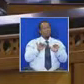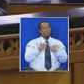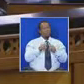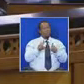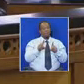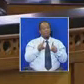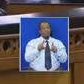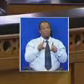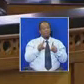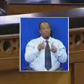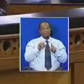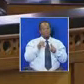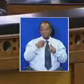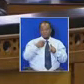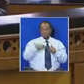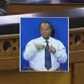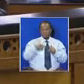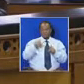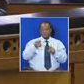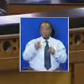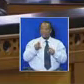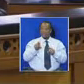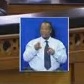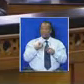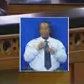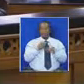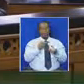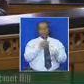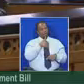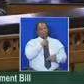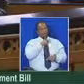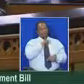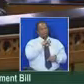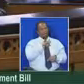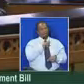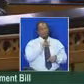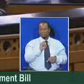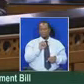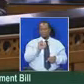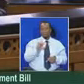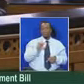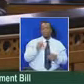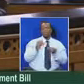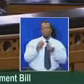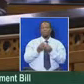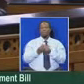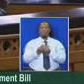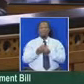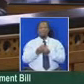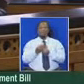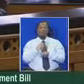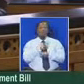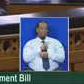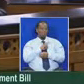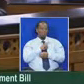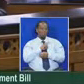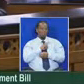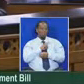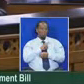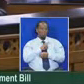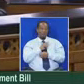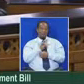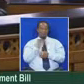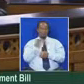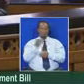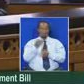immorality, because the spending of the tax is in trouble. The most people know that where weapons are used